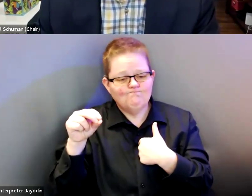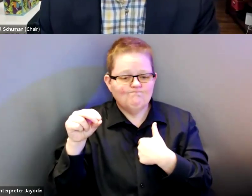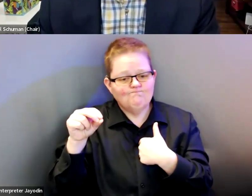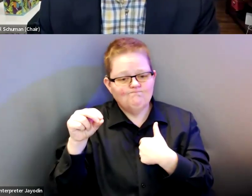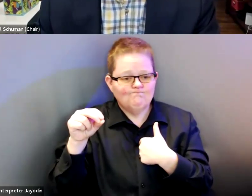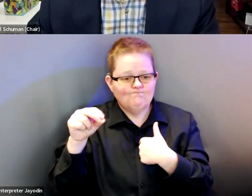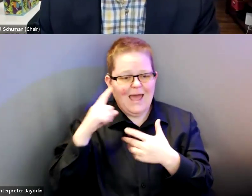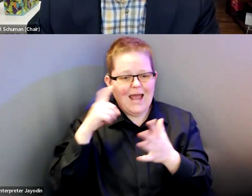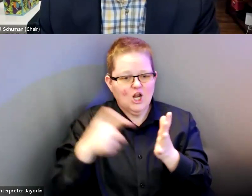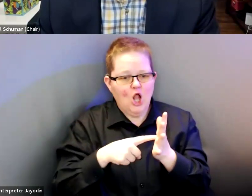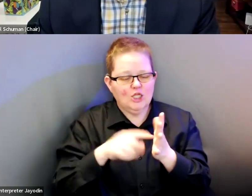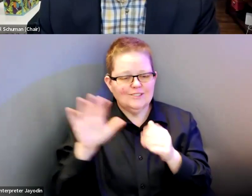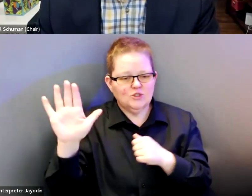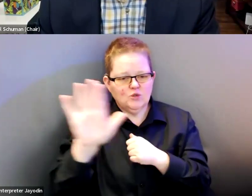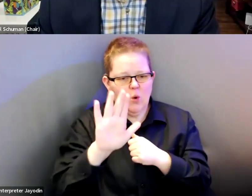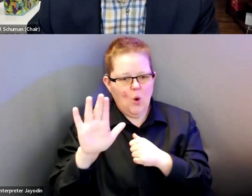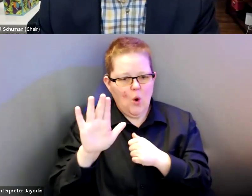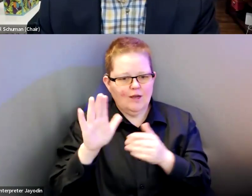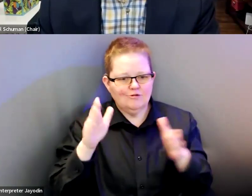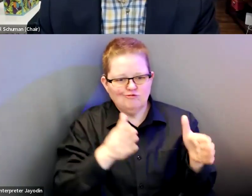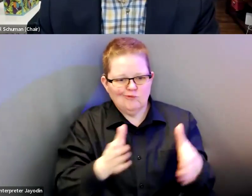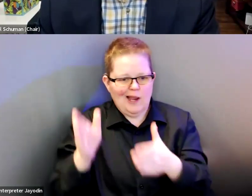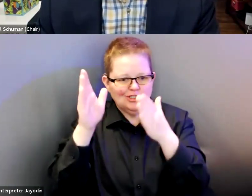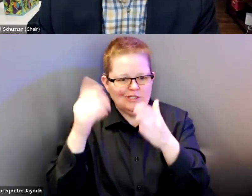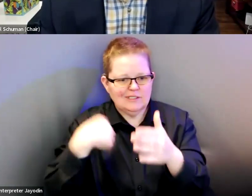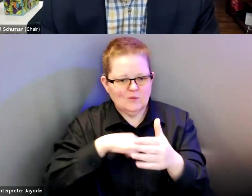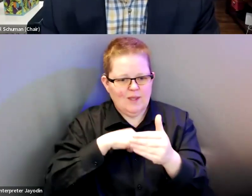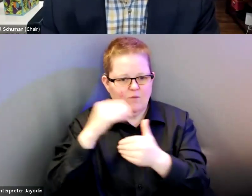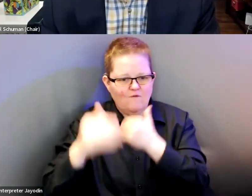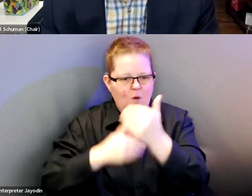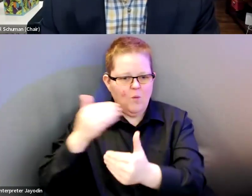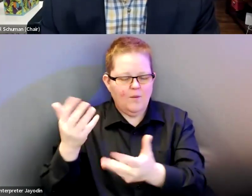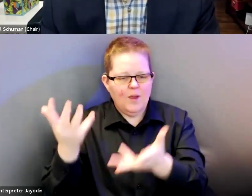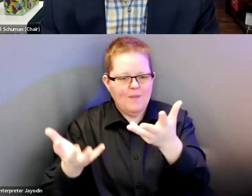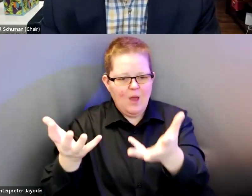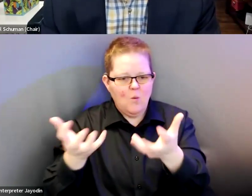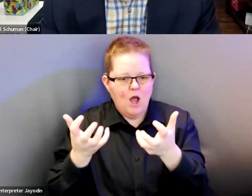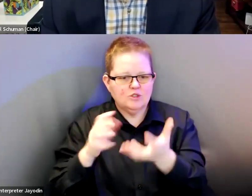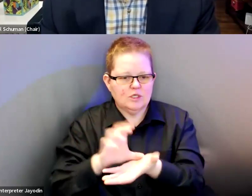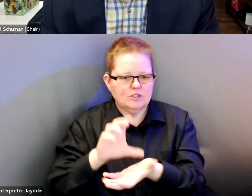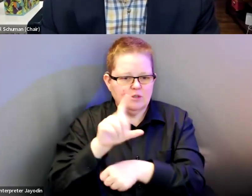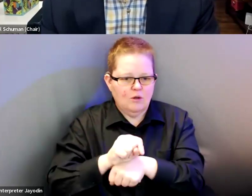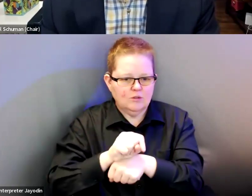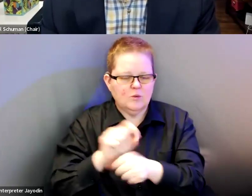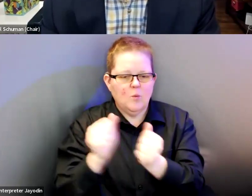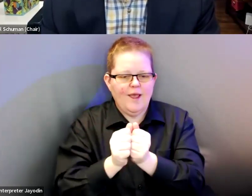acknowledge your direction, as we move forward, that we might wish to consult with